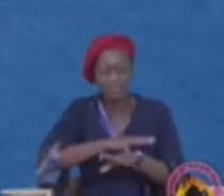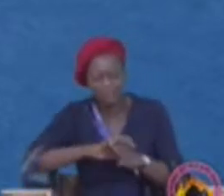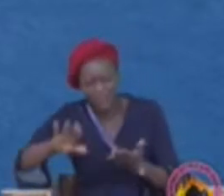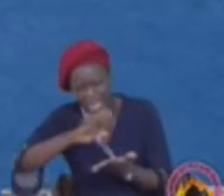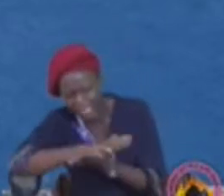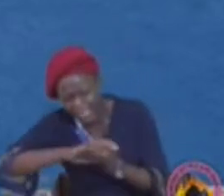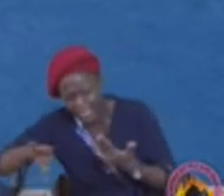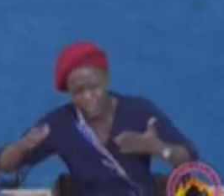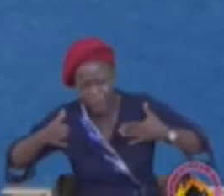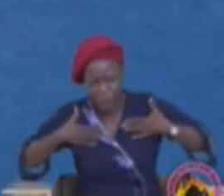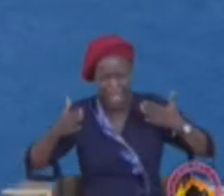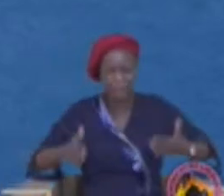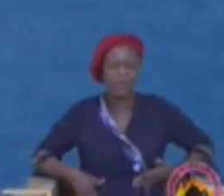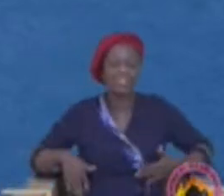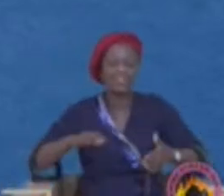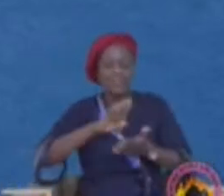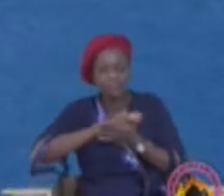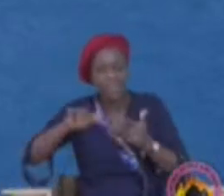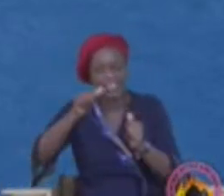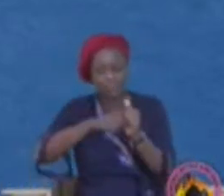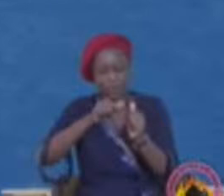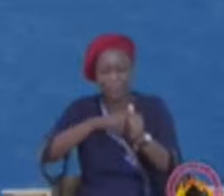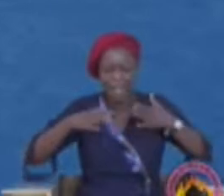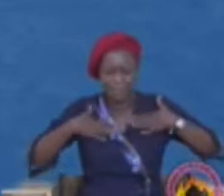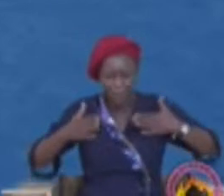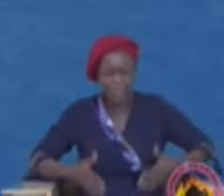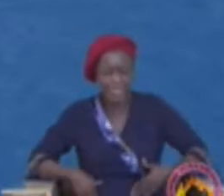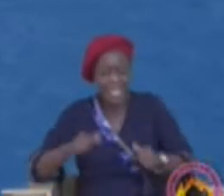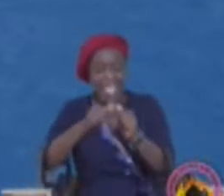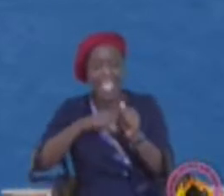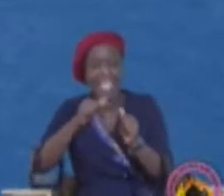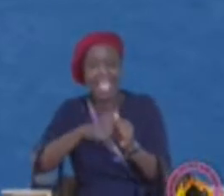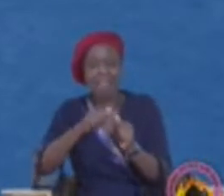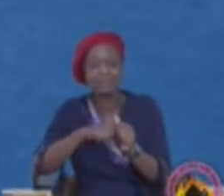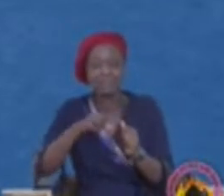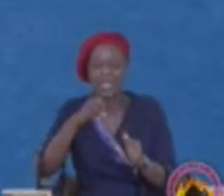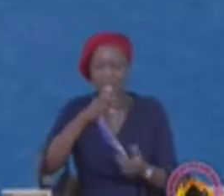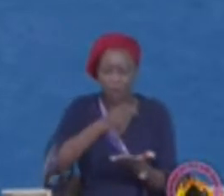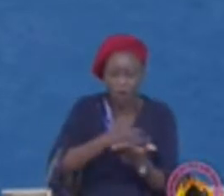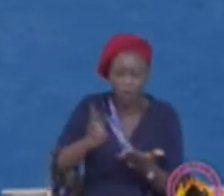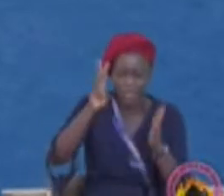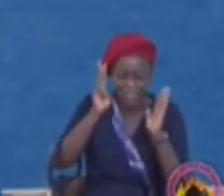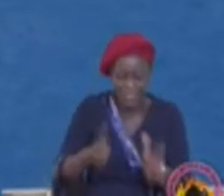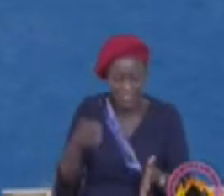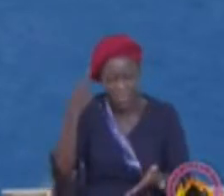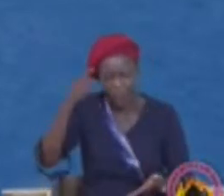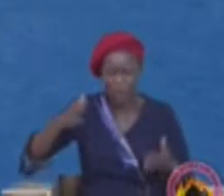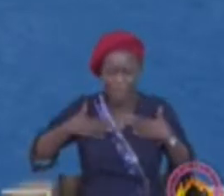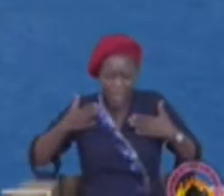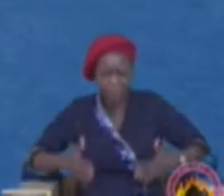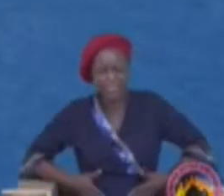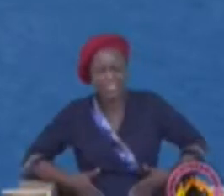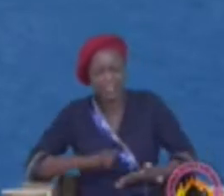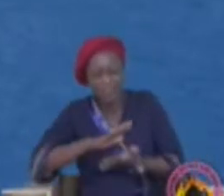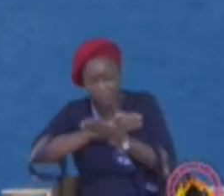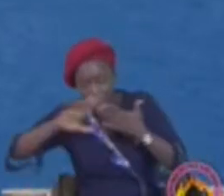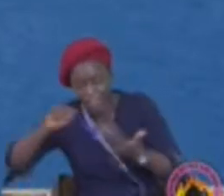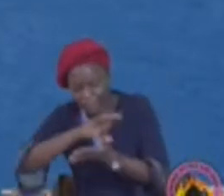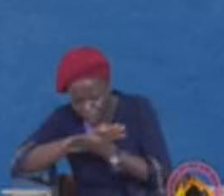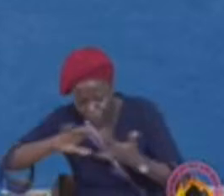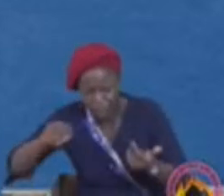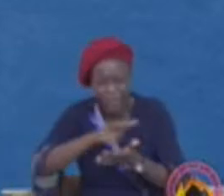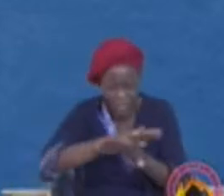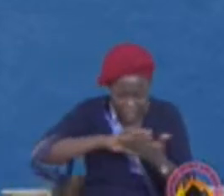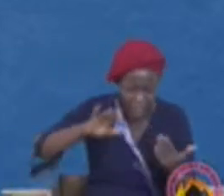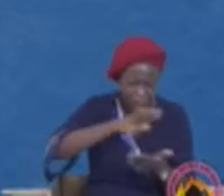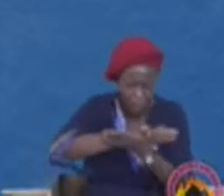body. In the name of Jesus. Every anchor of wasters. Vanish, vanish, vanish from my body. Vanish from